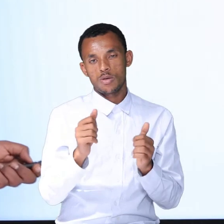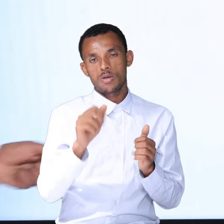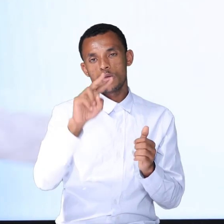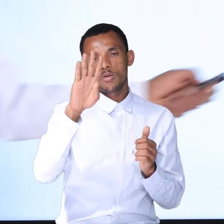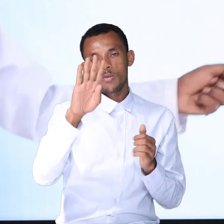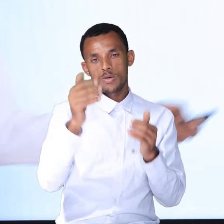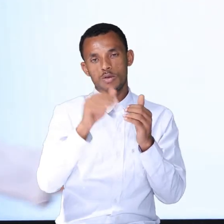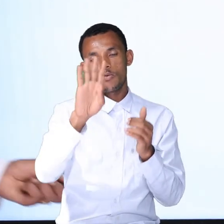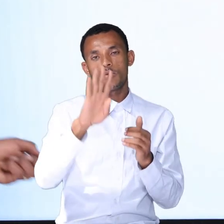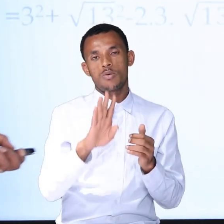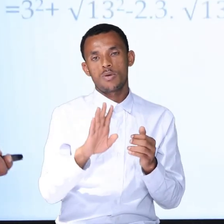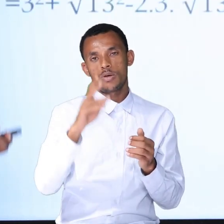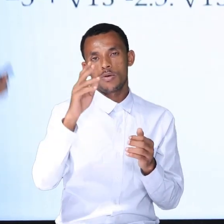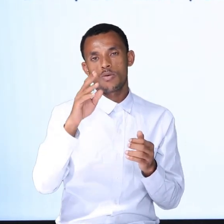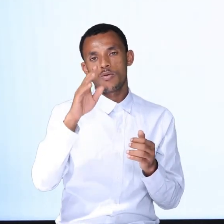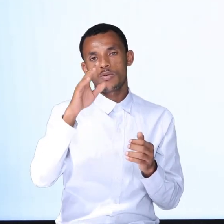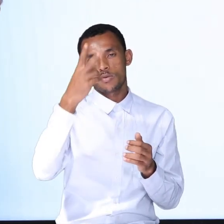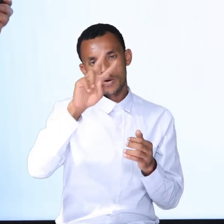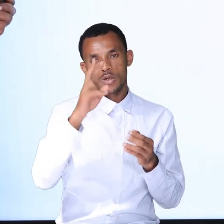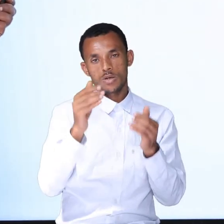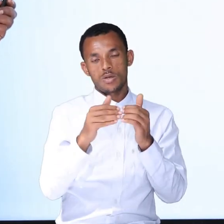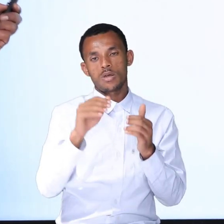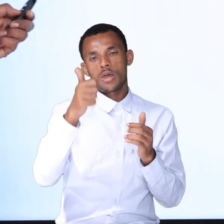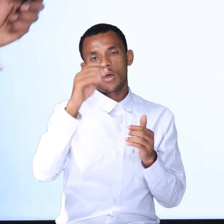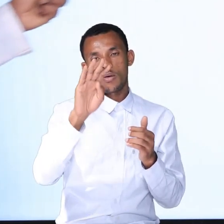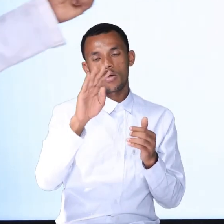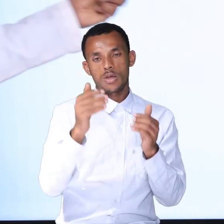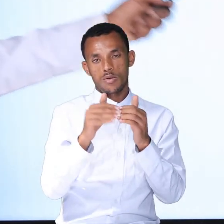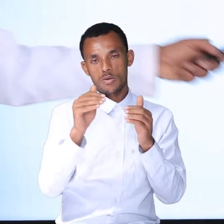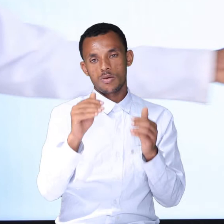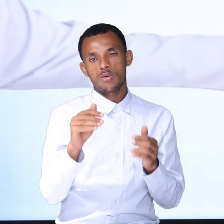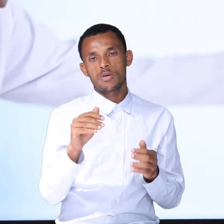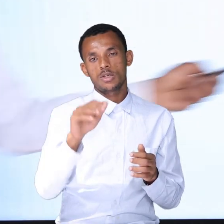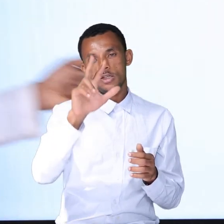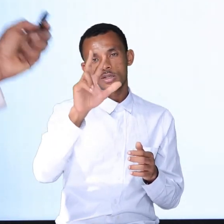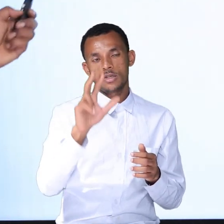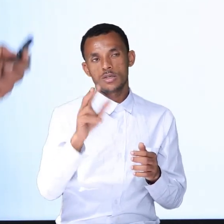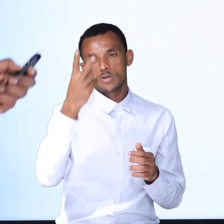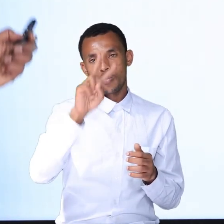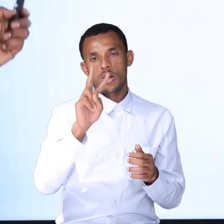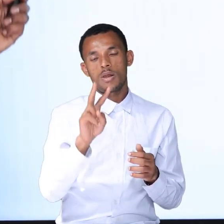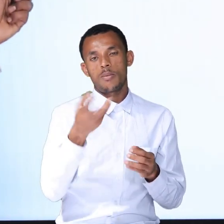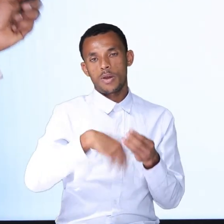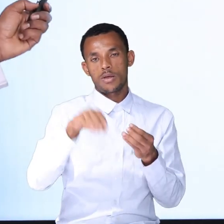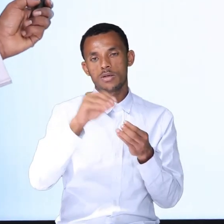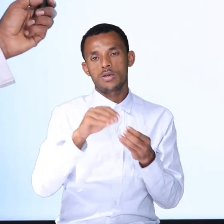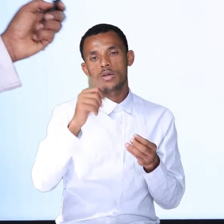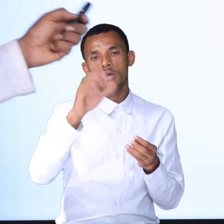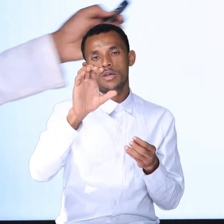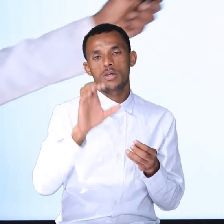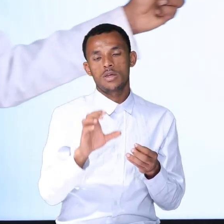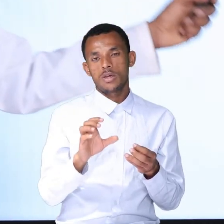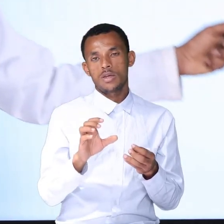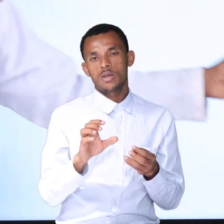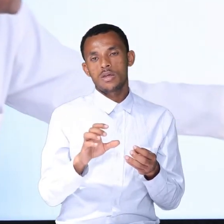what is that? BC to be equal to 4 square is equal to AB, it was given to be equal to 3 square it